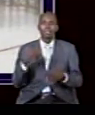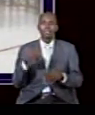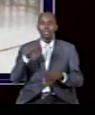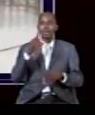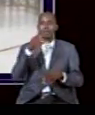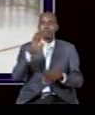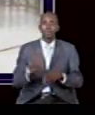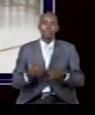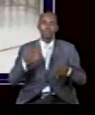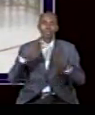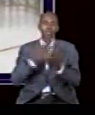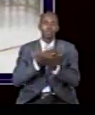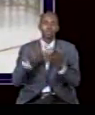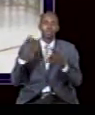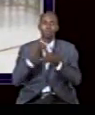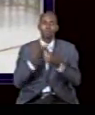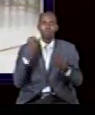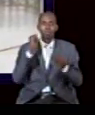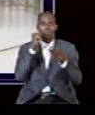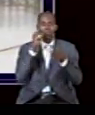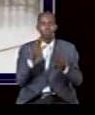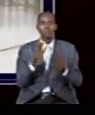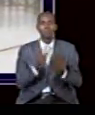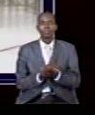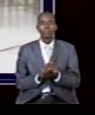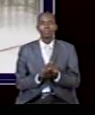gone away from me. That is my testimony.